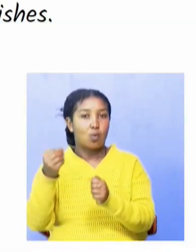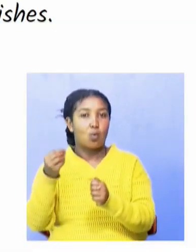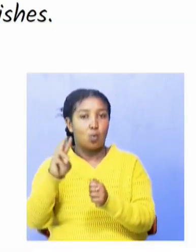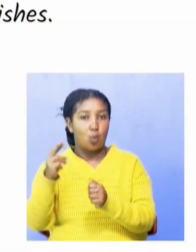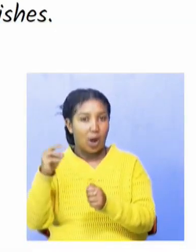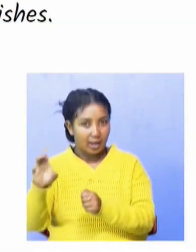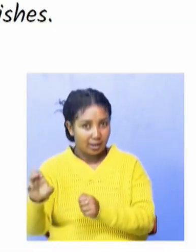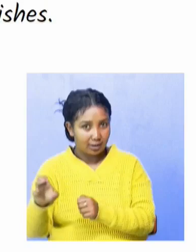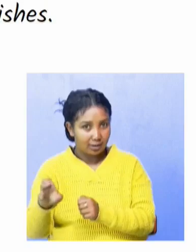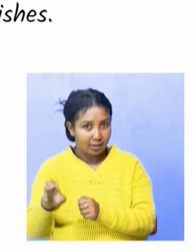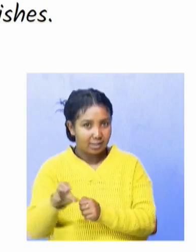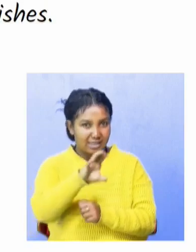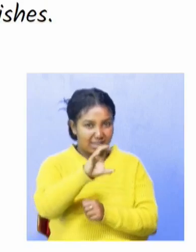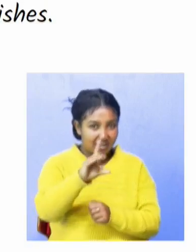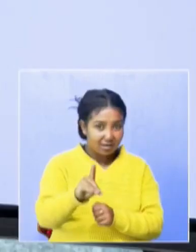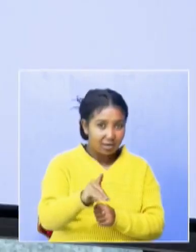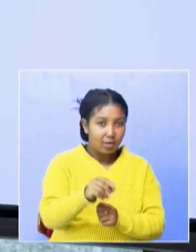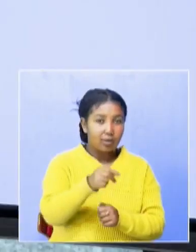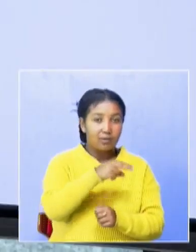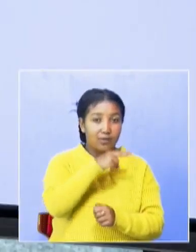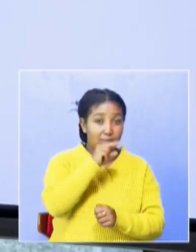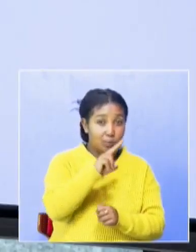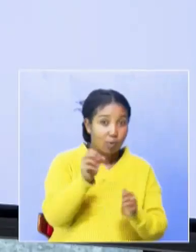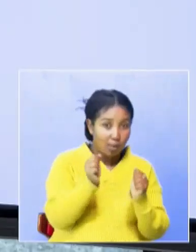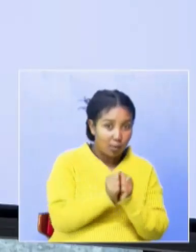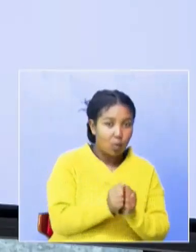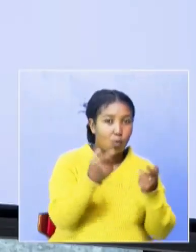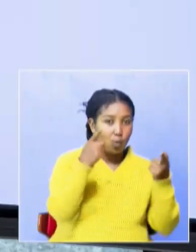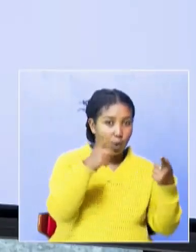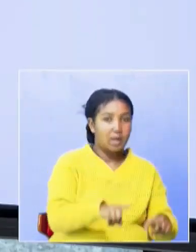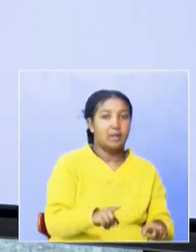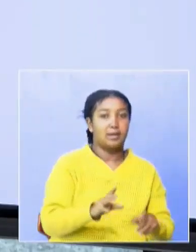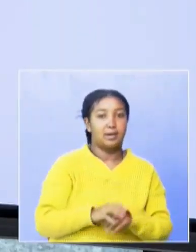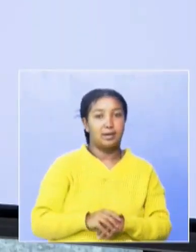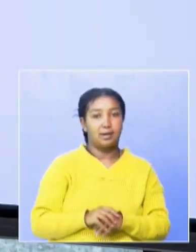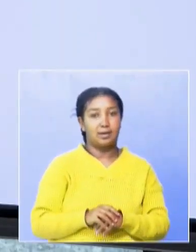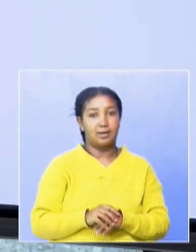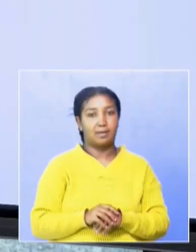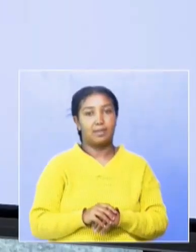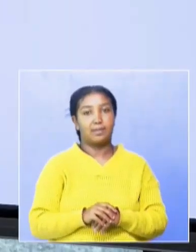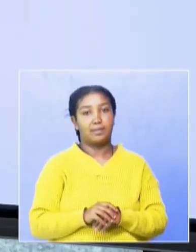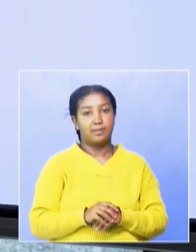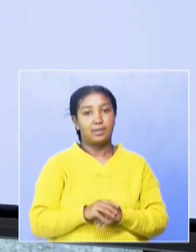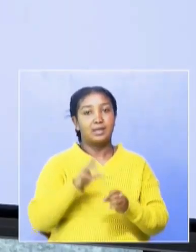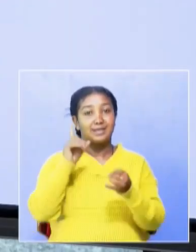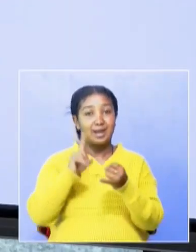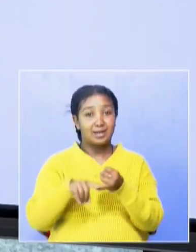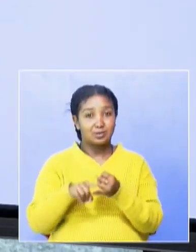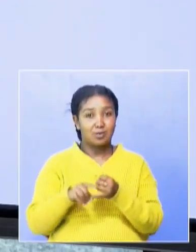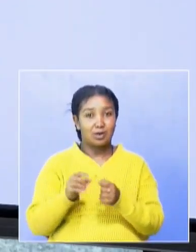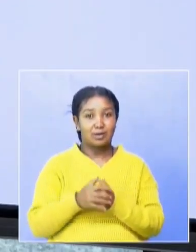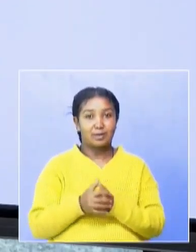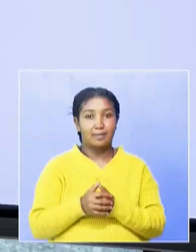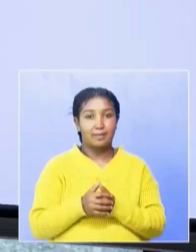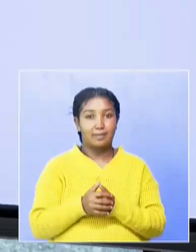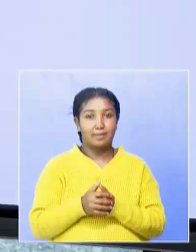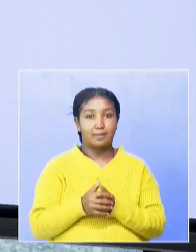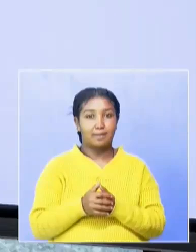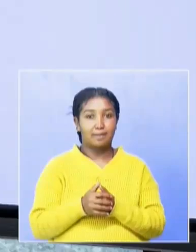the word, the sentence which we are talking here is that long action. The last one is senior.